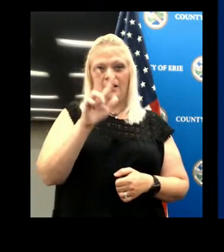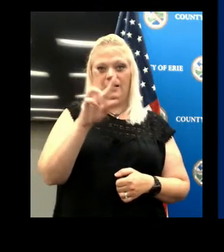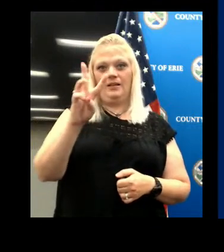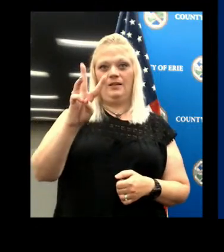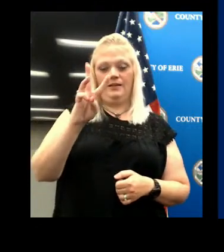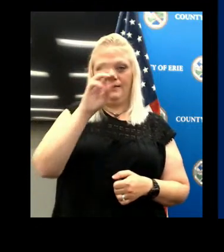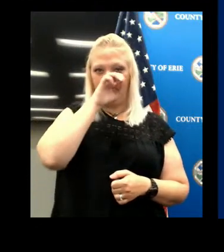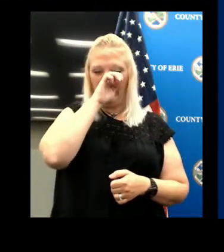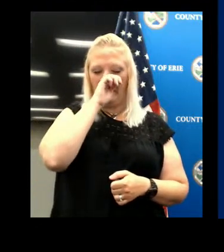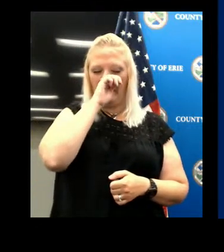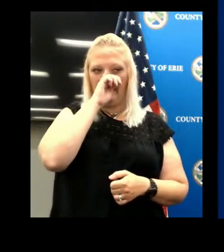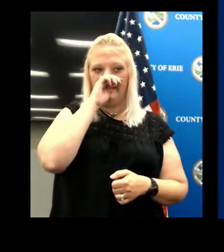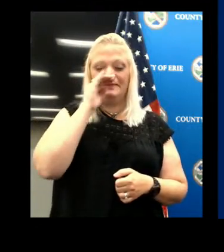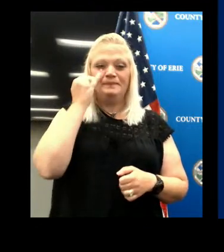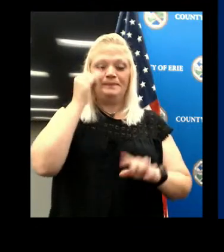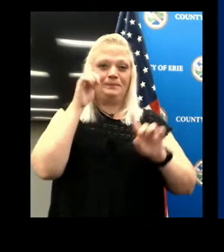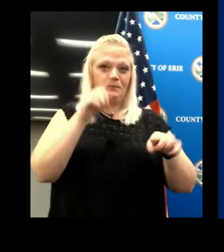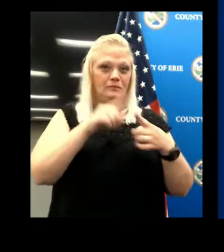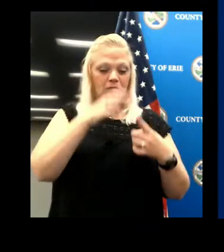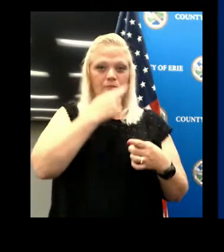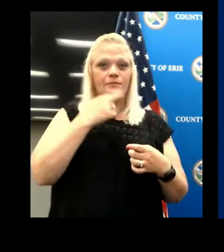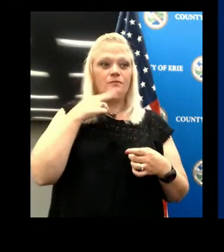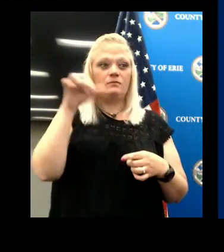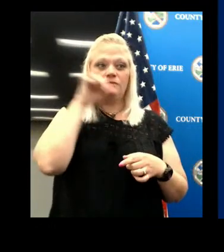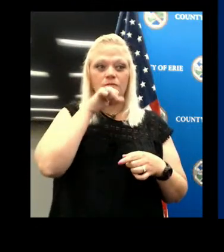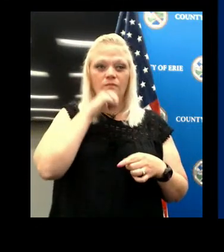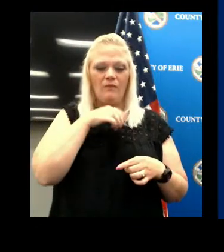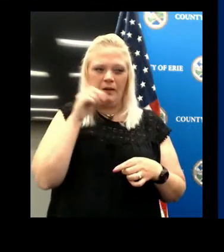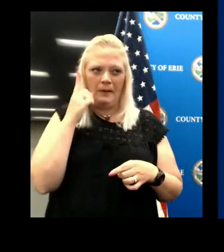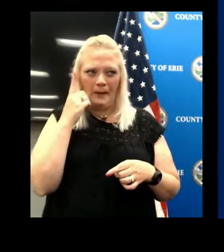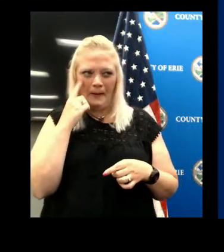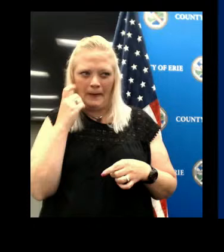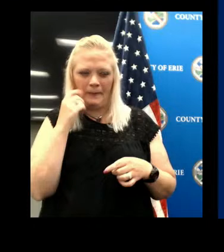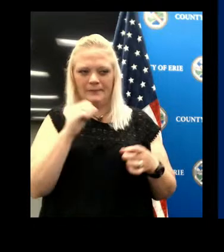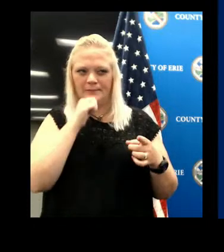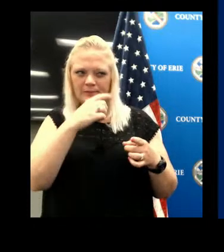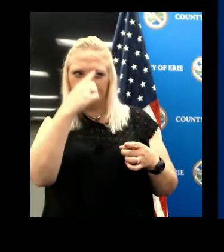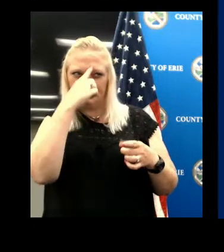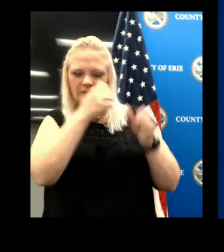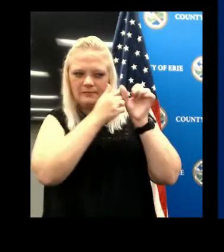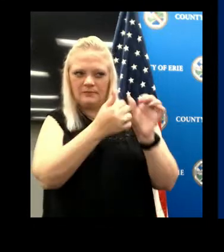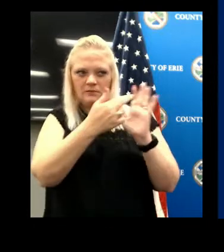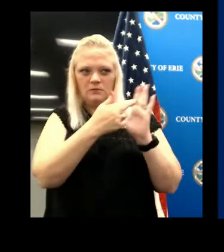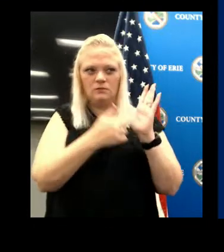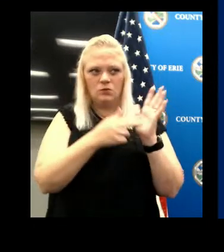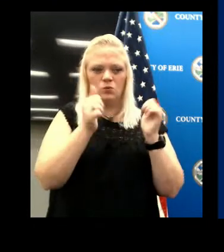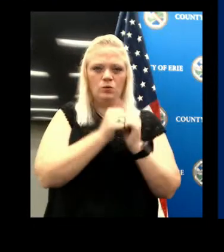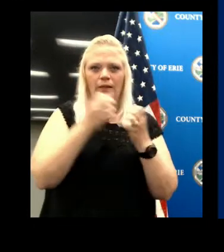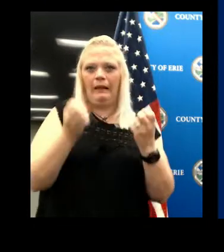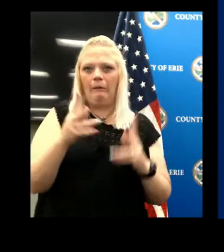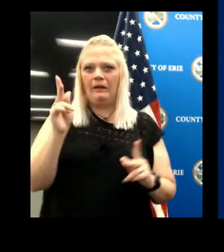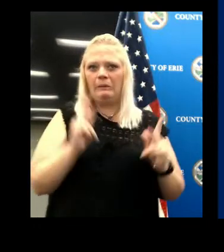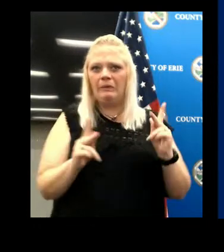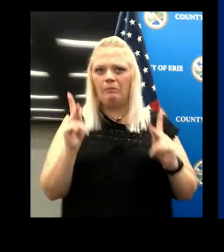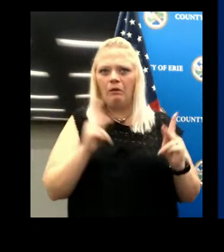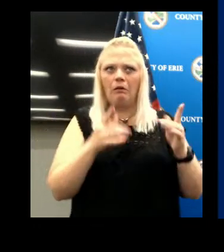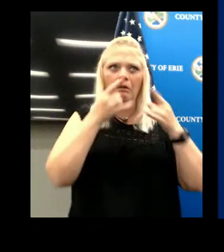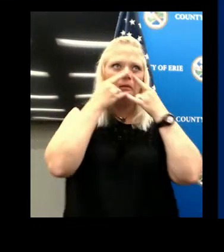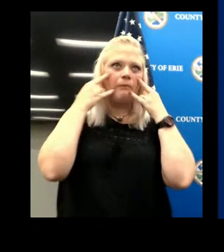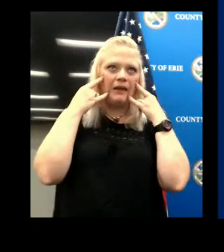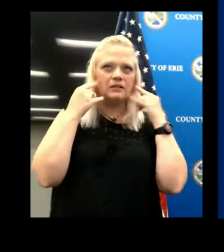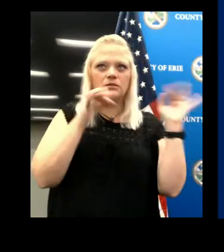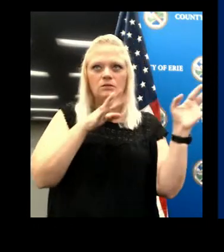855-904-5036. So if you go to a restaurant or a bar and you're like, oh, I don't believe they're following the standards with regards to occupancy and mask